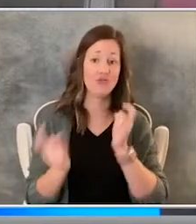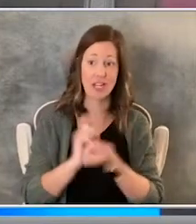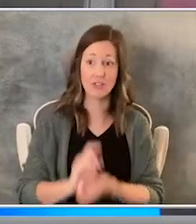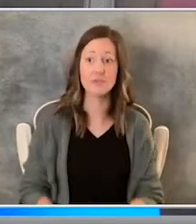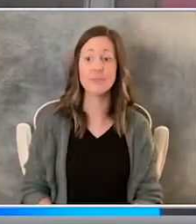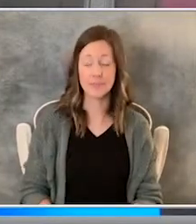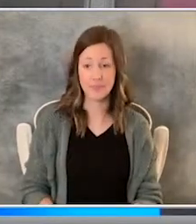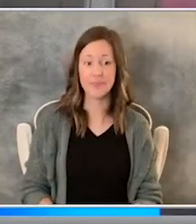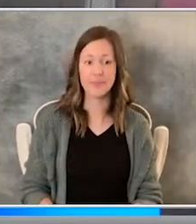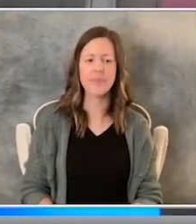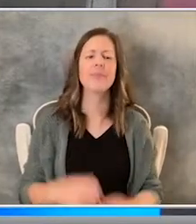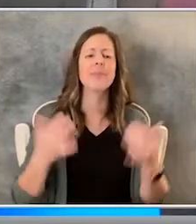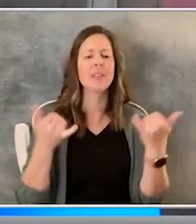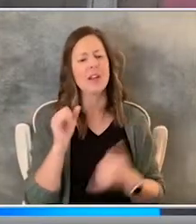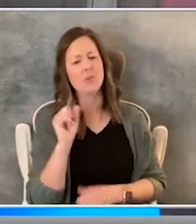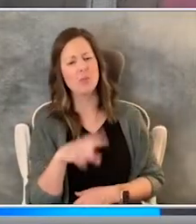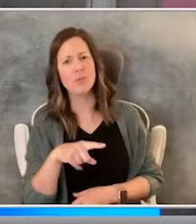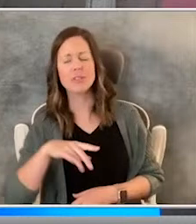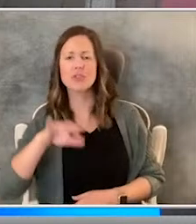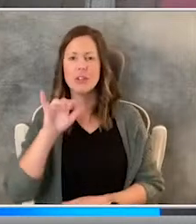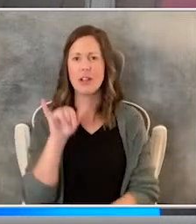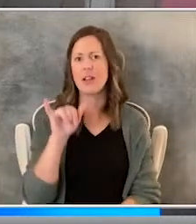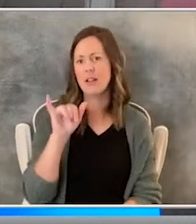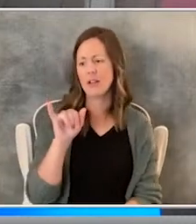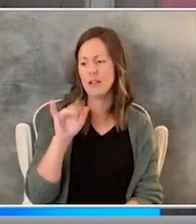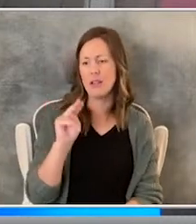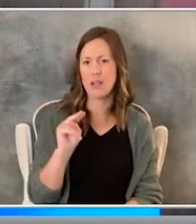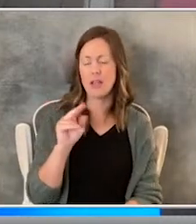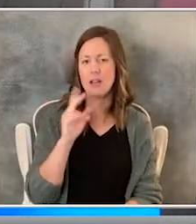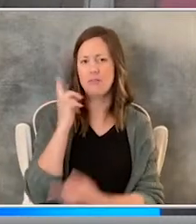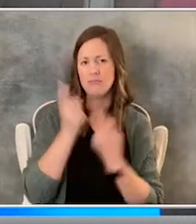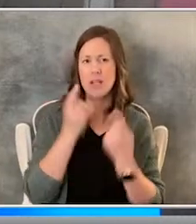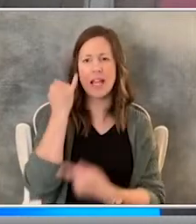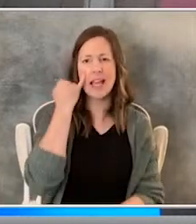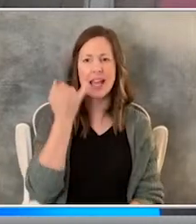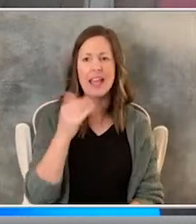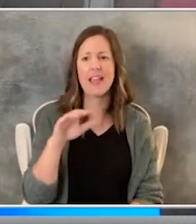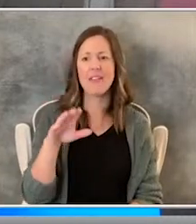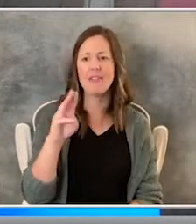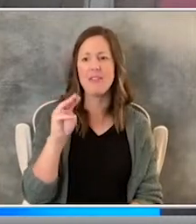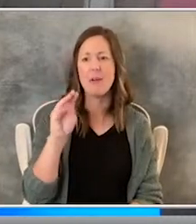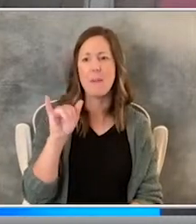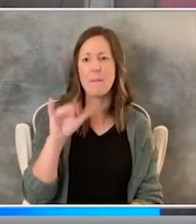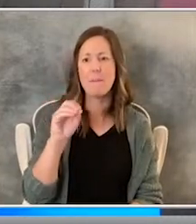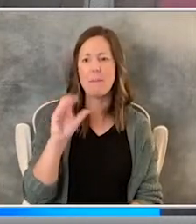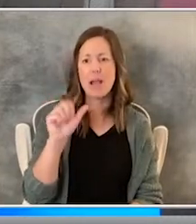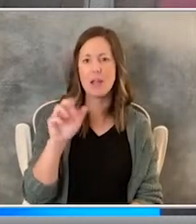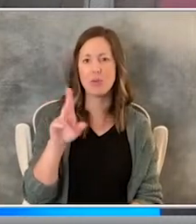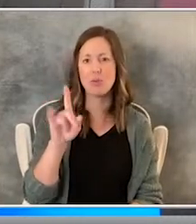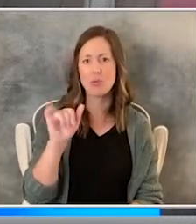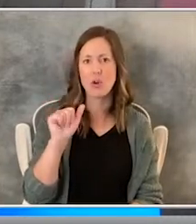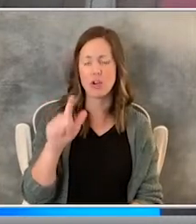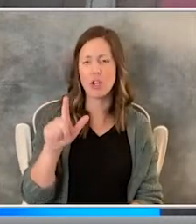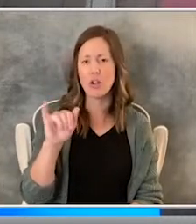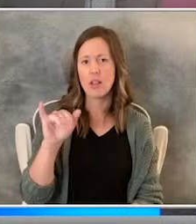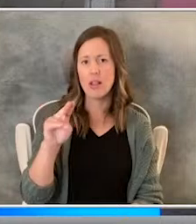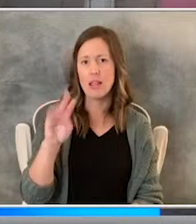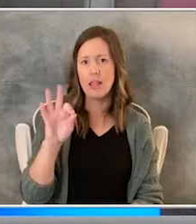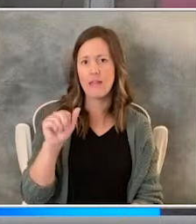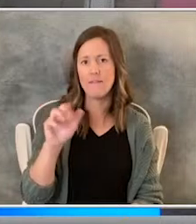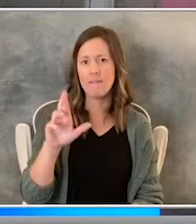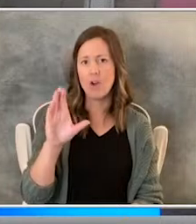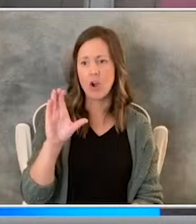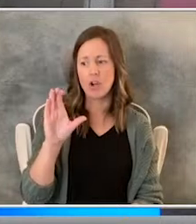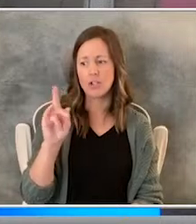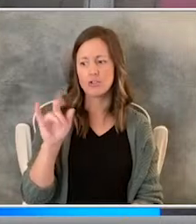or it'll basically die. And the muscle, instead of being firm muscle, it'll become very soft, and then it can actually tear because